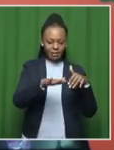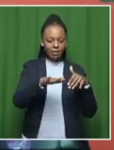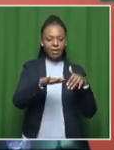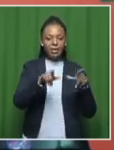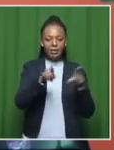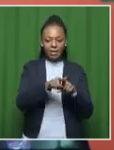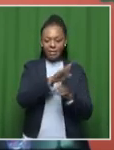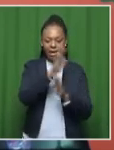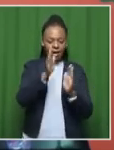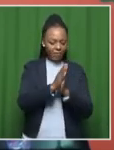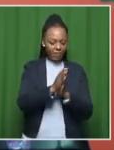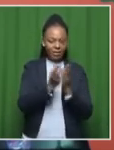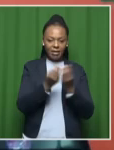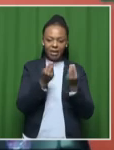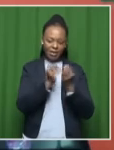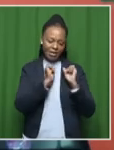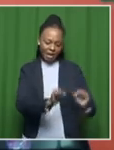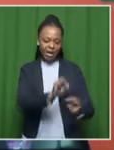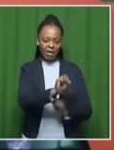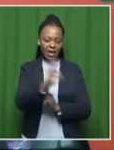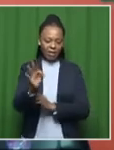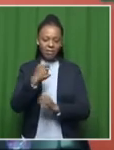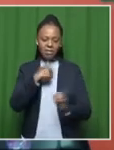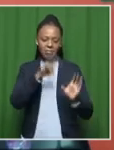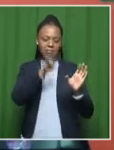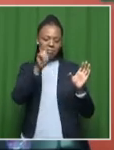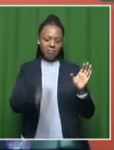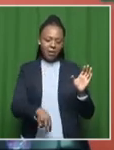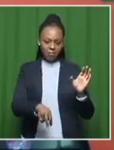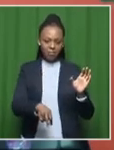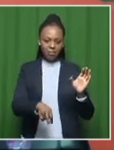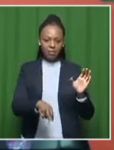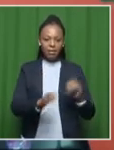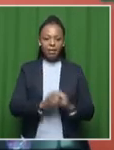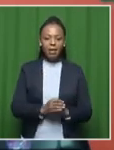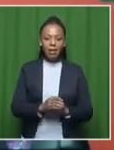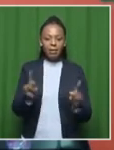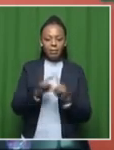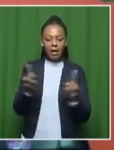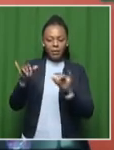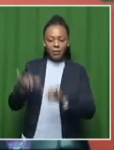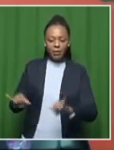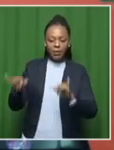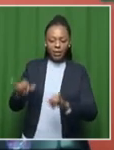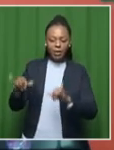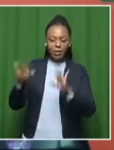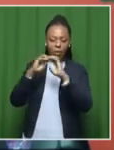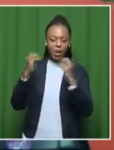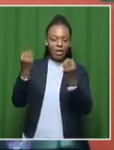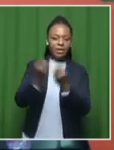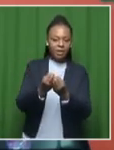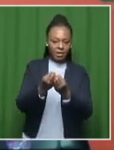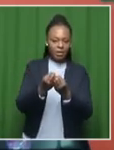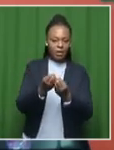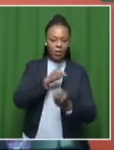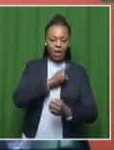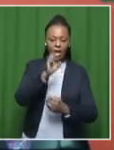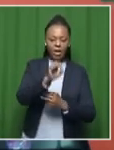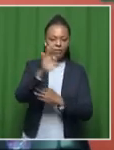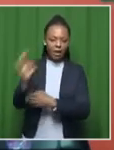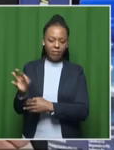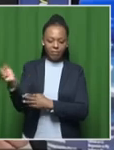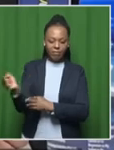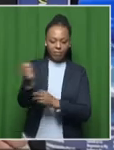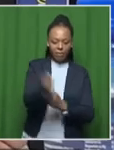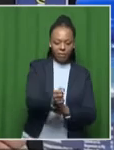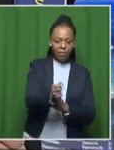EFF. I will only do so after receiving a go-ahead from the organization because it is the EFF that deployed me